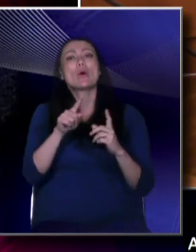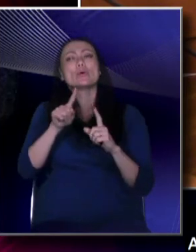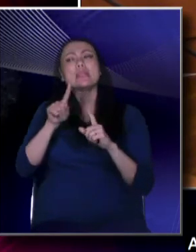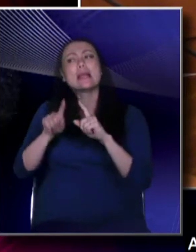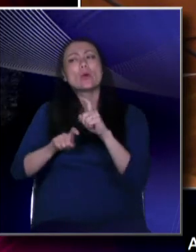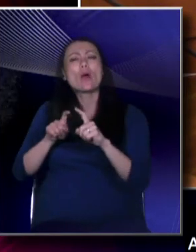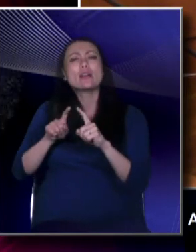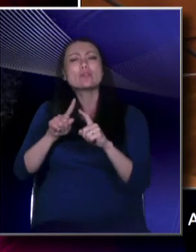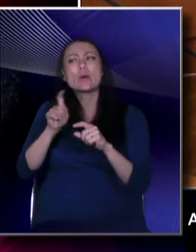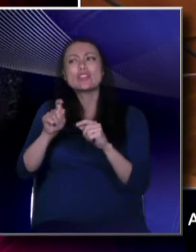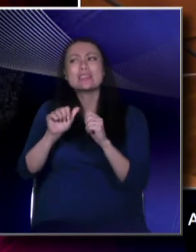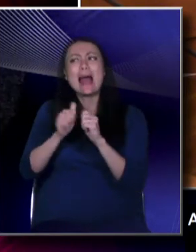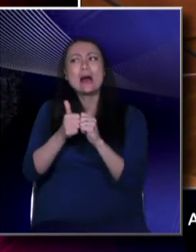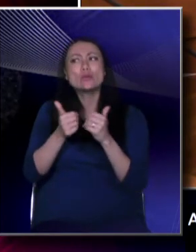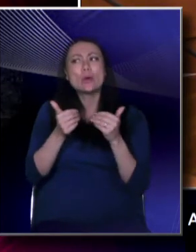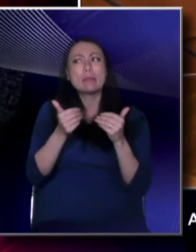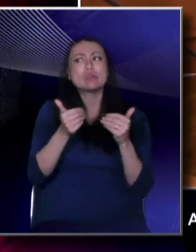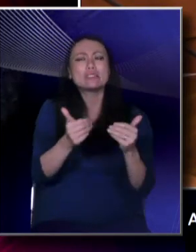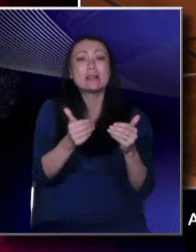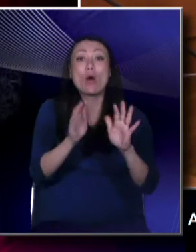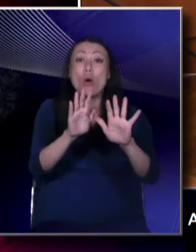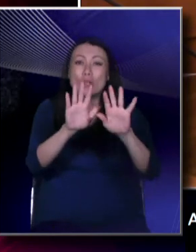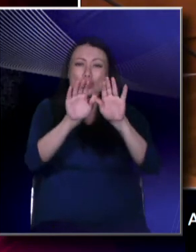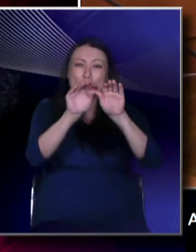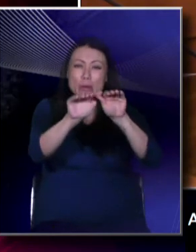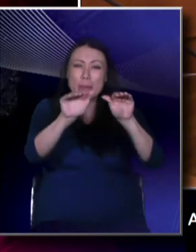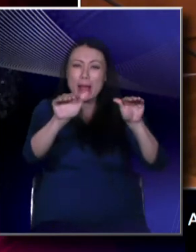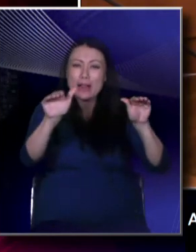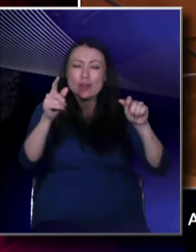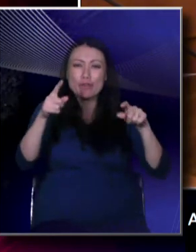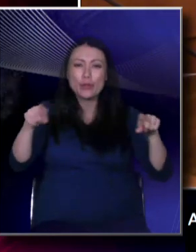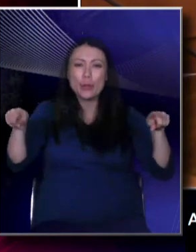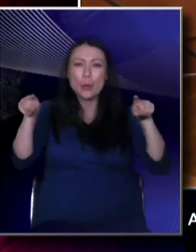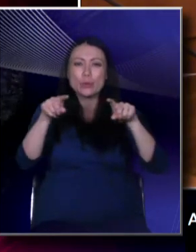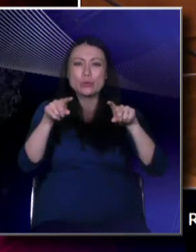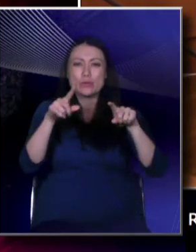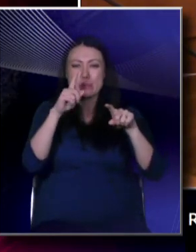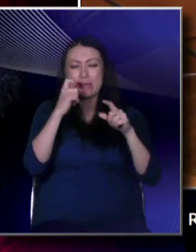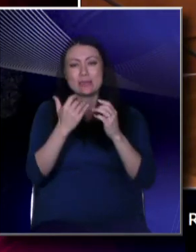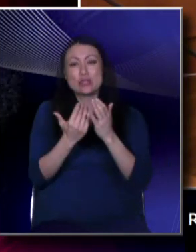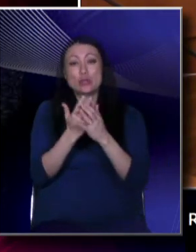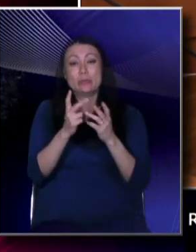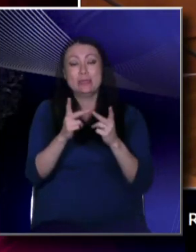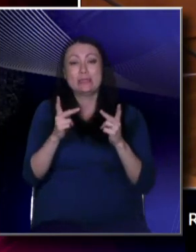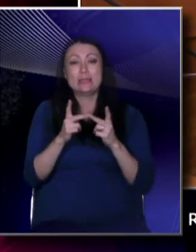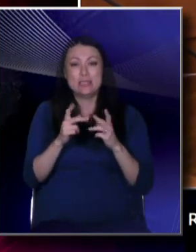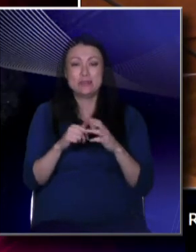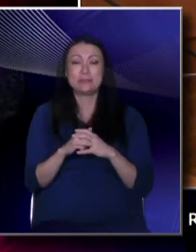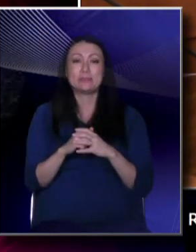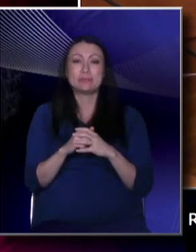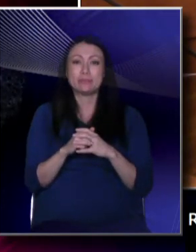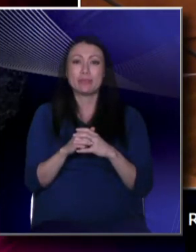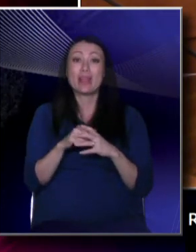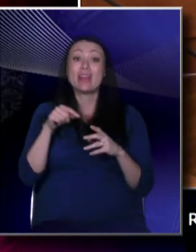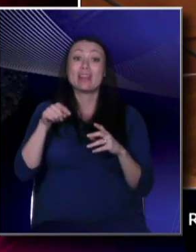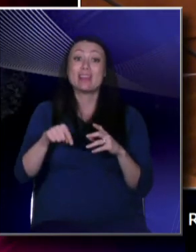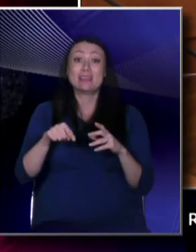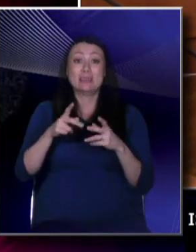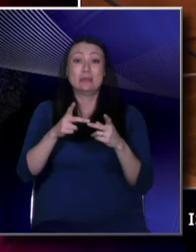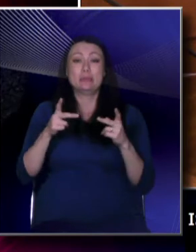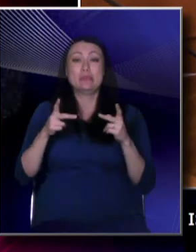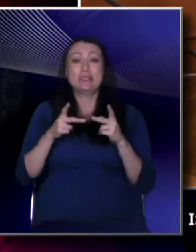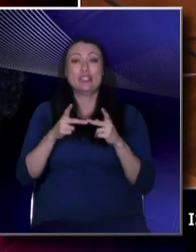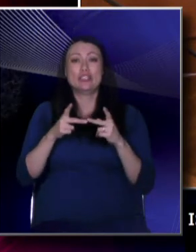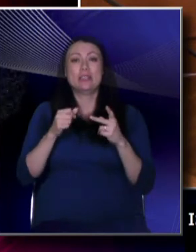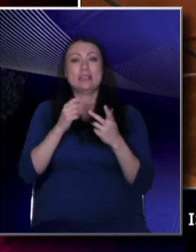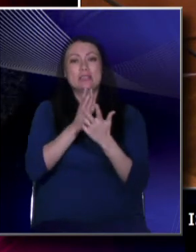about how to proceed. And just as a reminder, for those of you, since this is a new position, it is intended to be a third